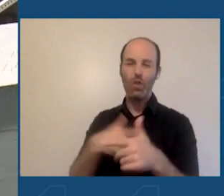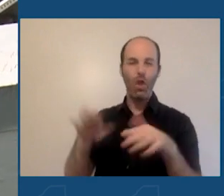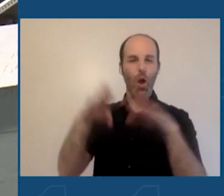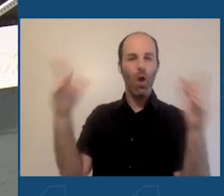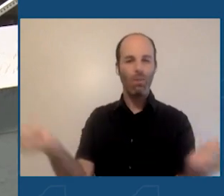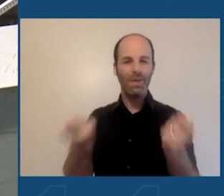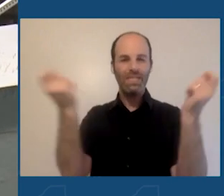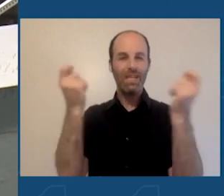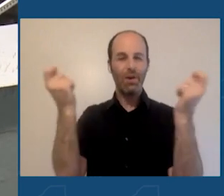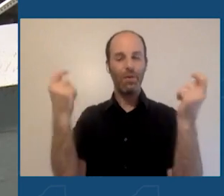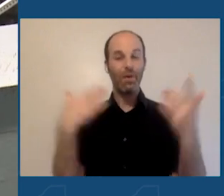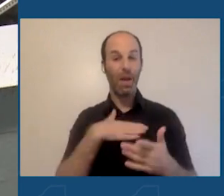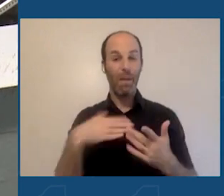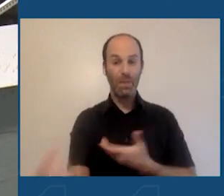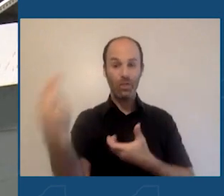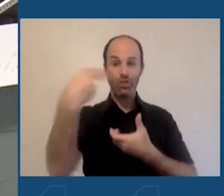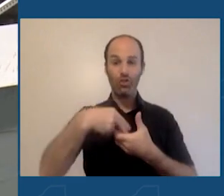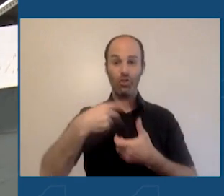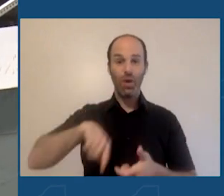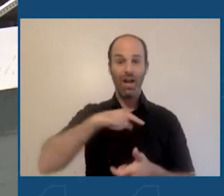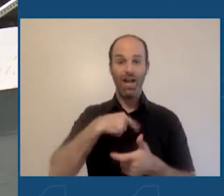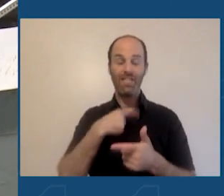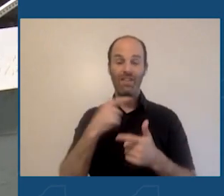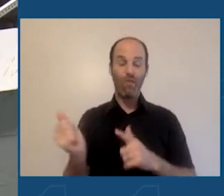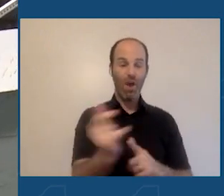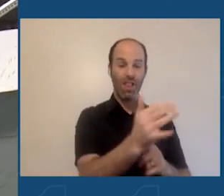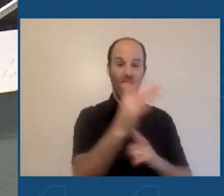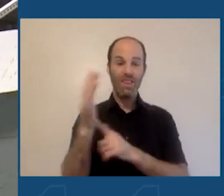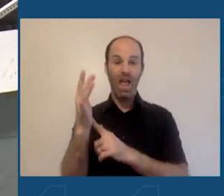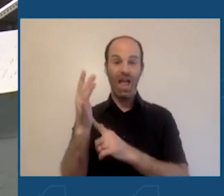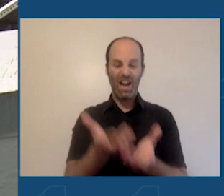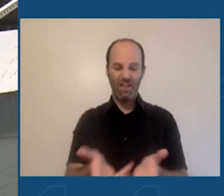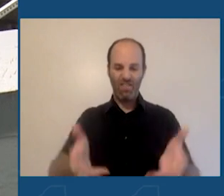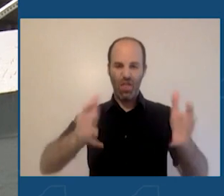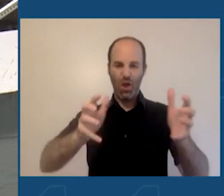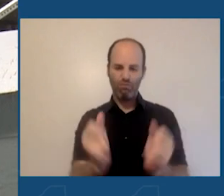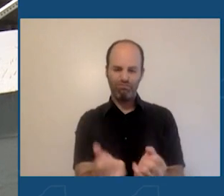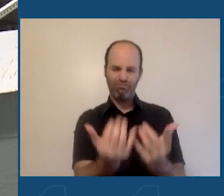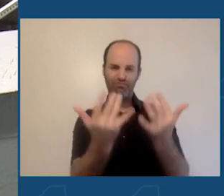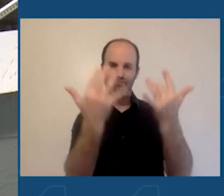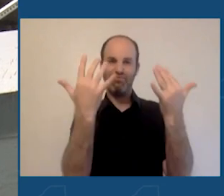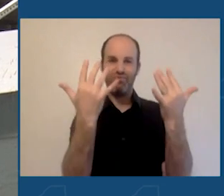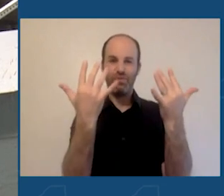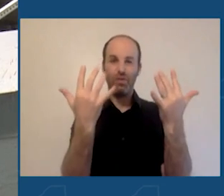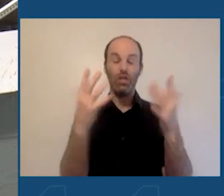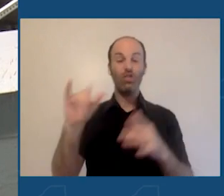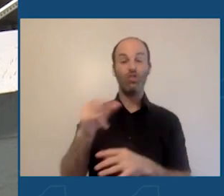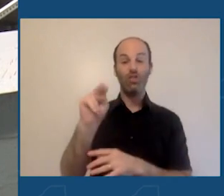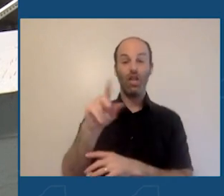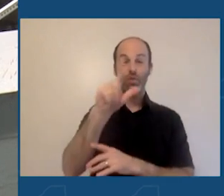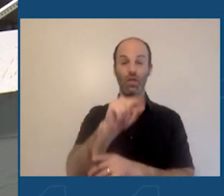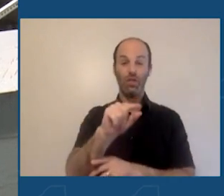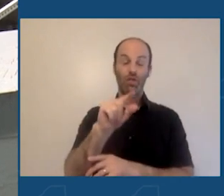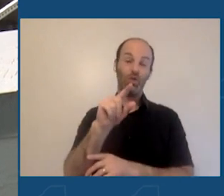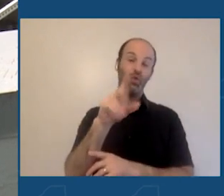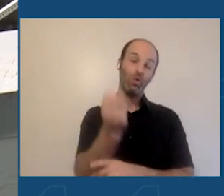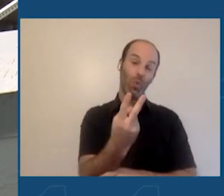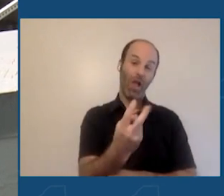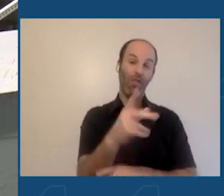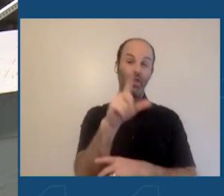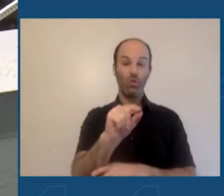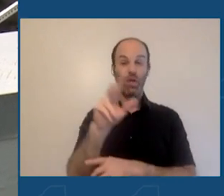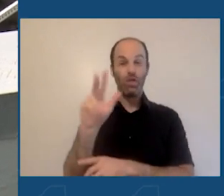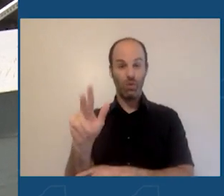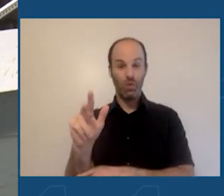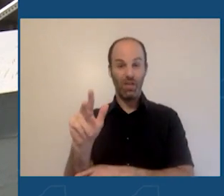us for the lighting of the cauldron on January 12th of 2023 and witness the continuation of Lake Placid and